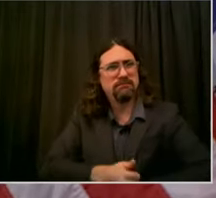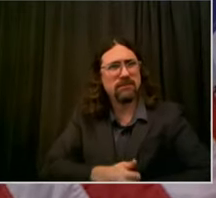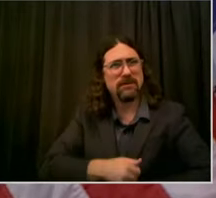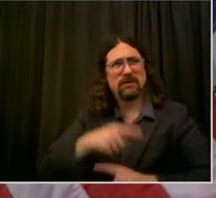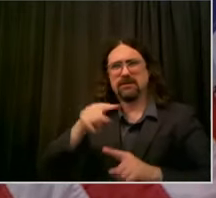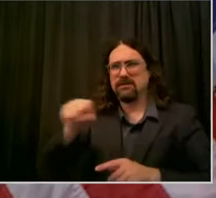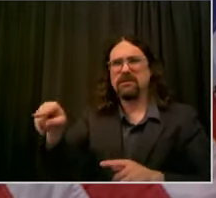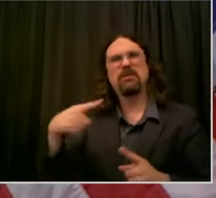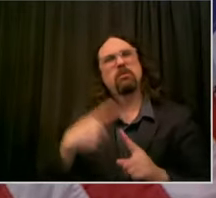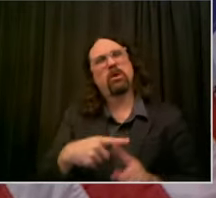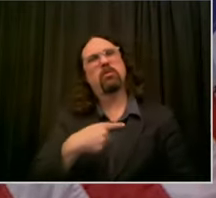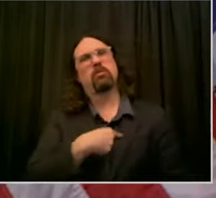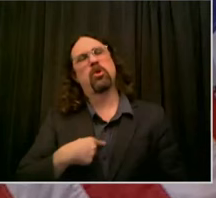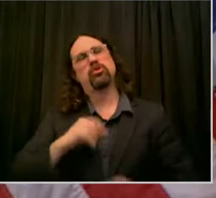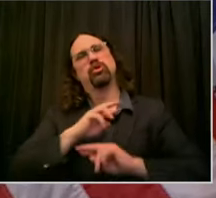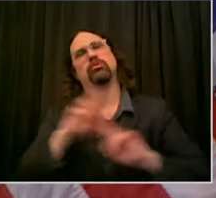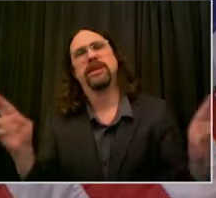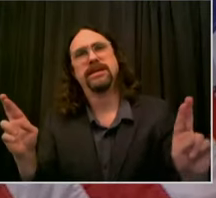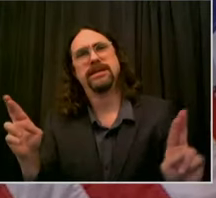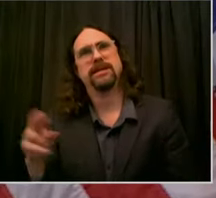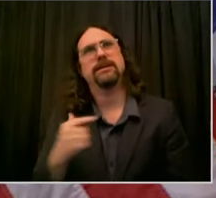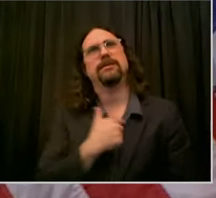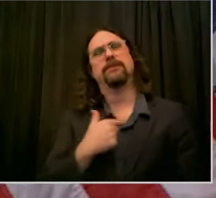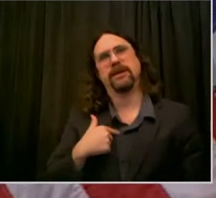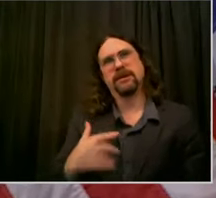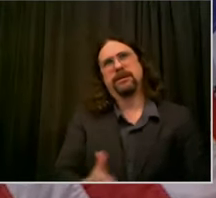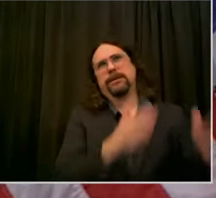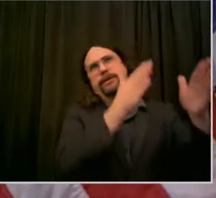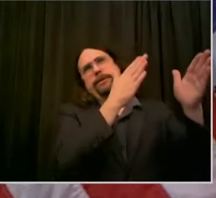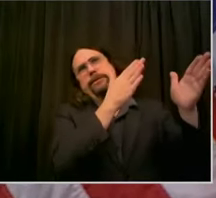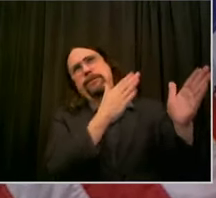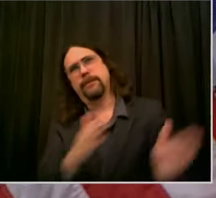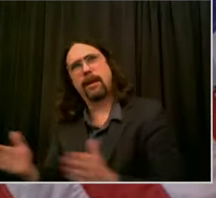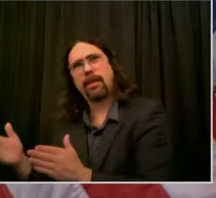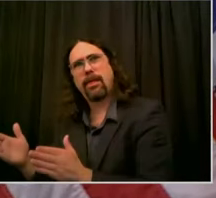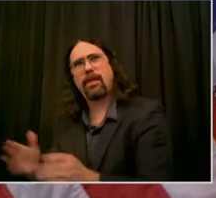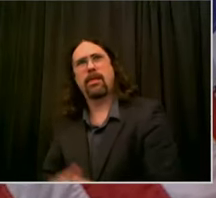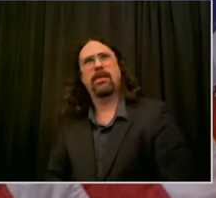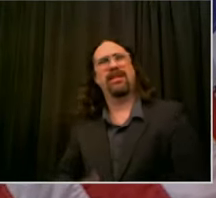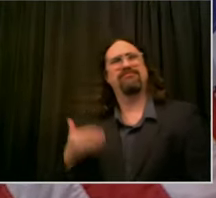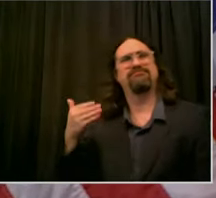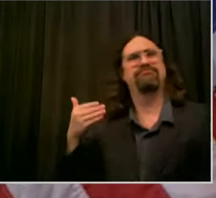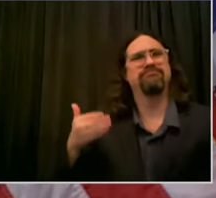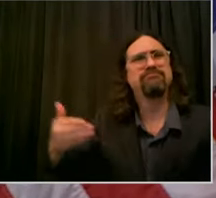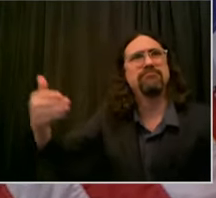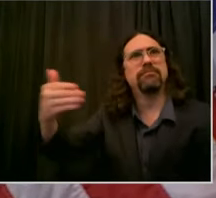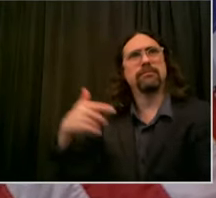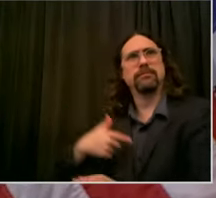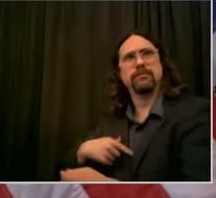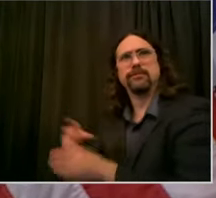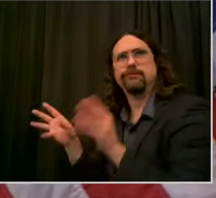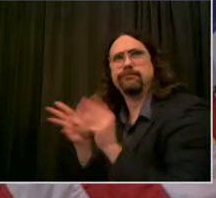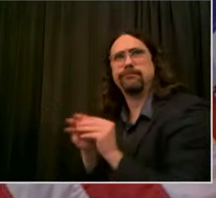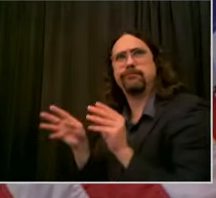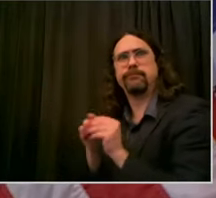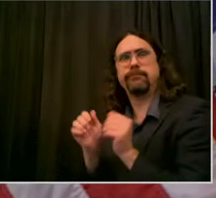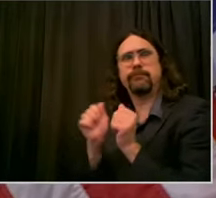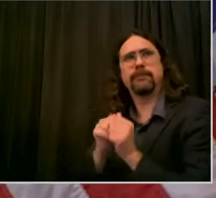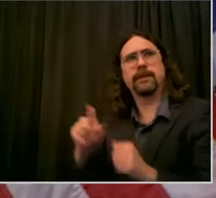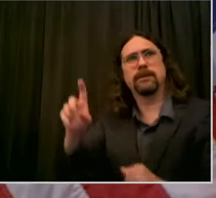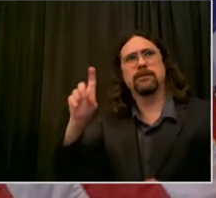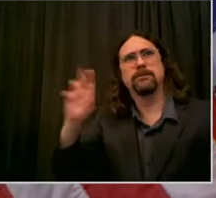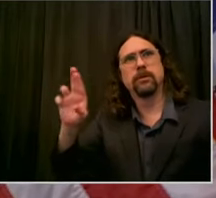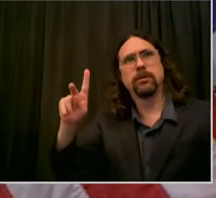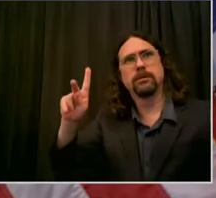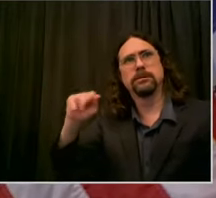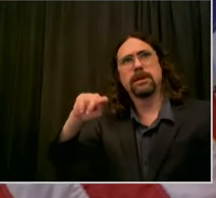switch. If we start to see a problem, we're going to see it over days and days. Most likely, if there's a problem,